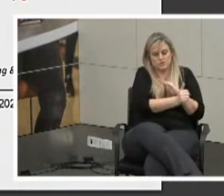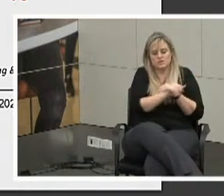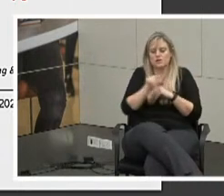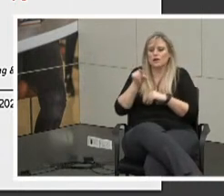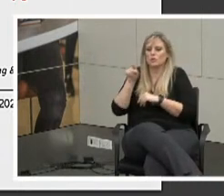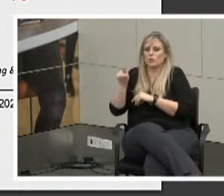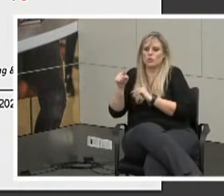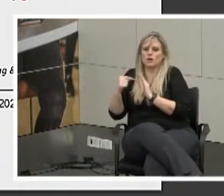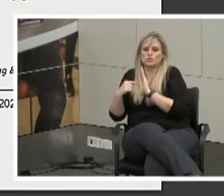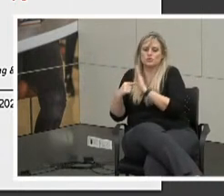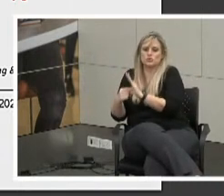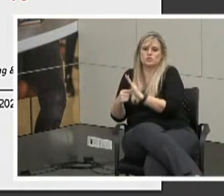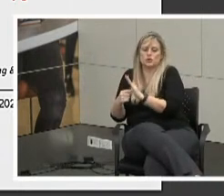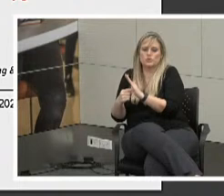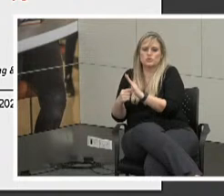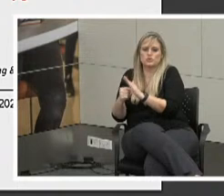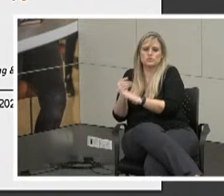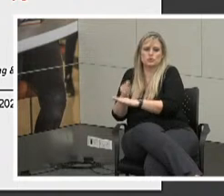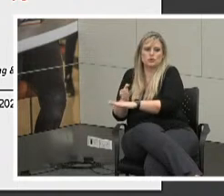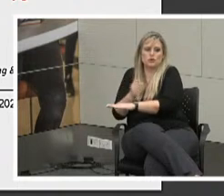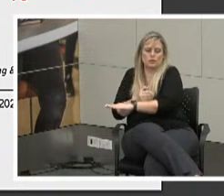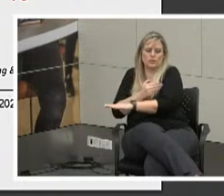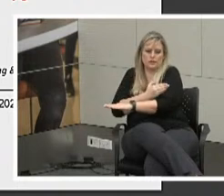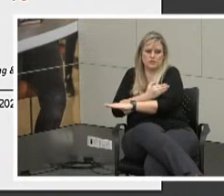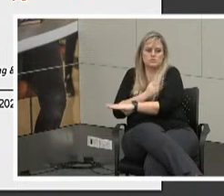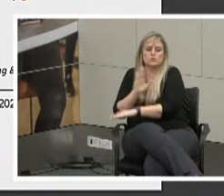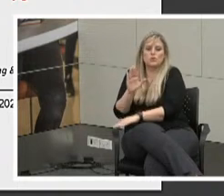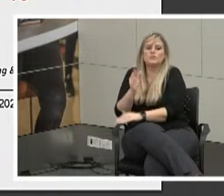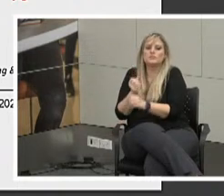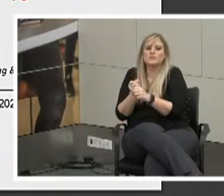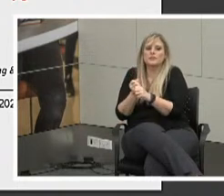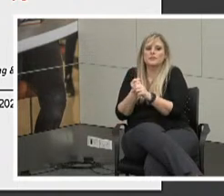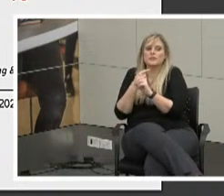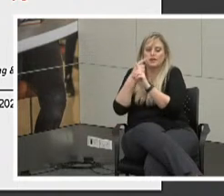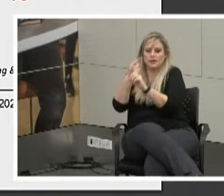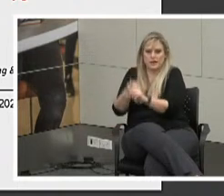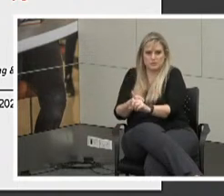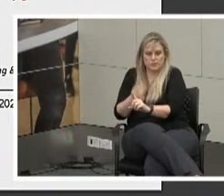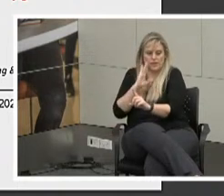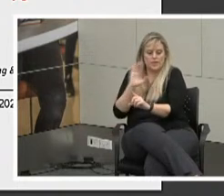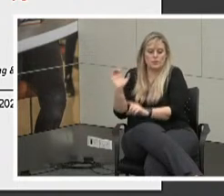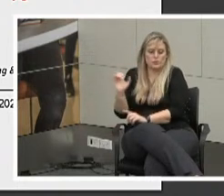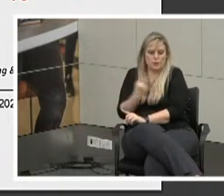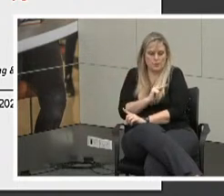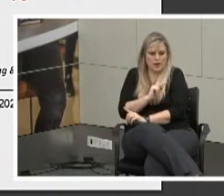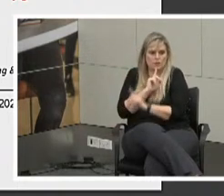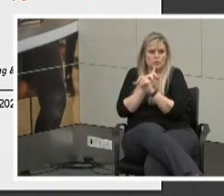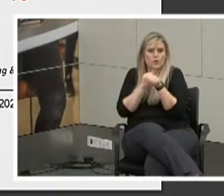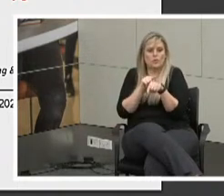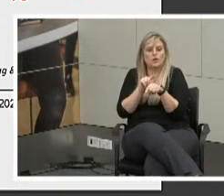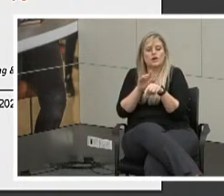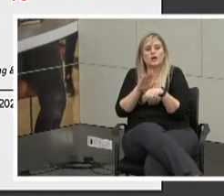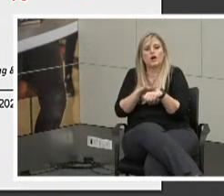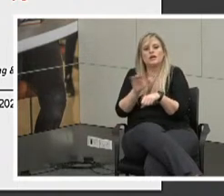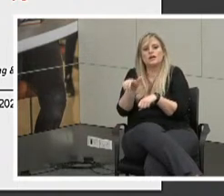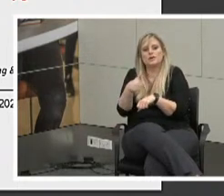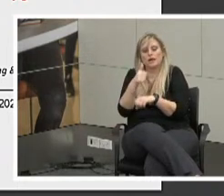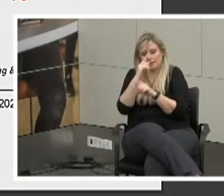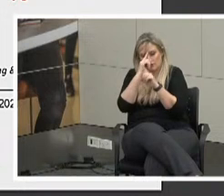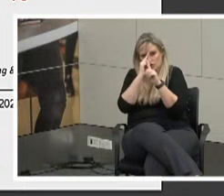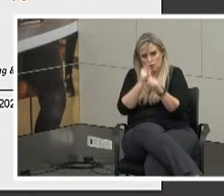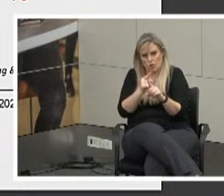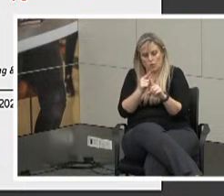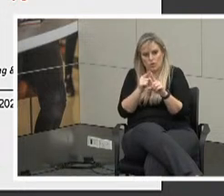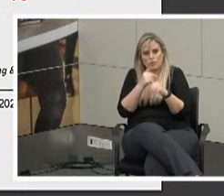showing growth and so um next month I'll be back reporting on another go progress measure which